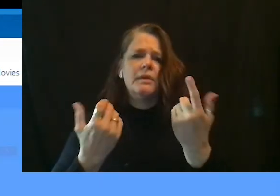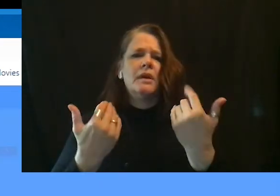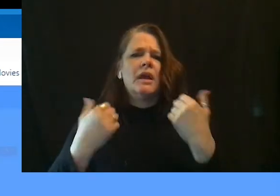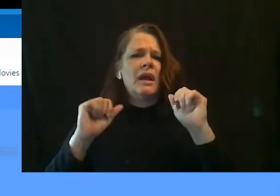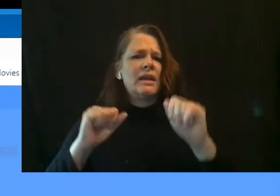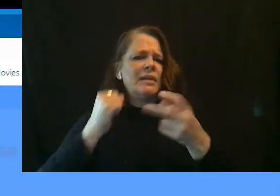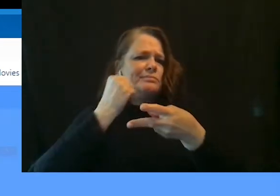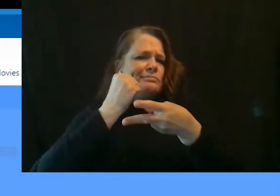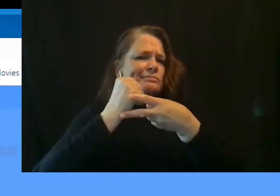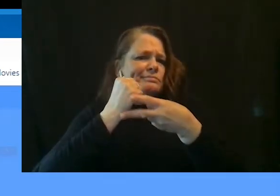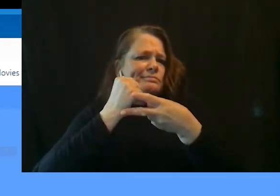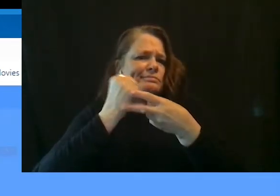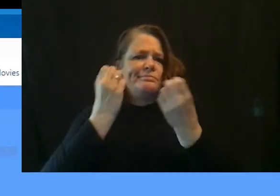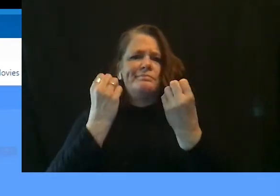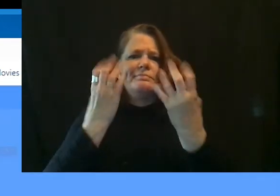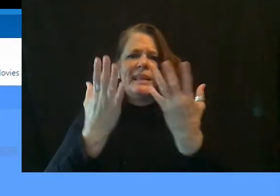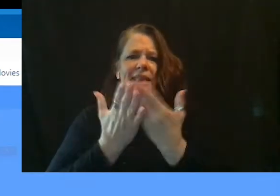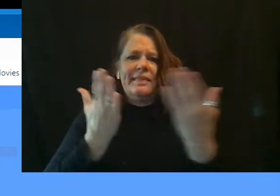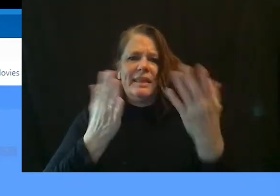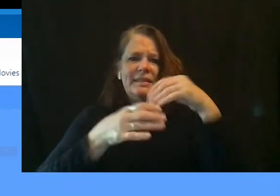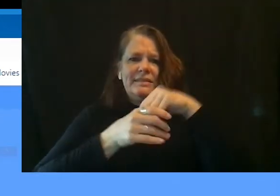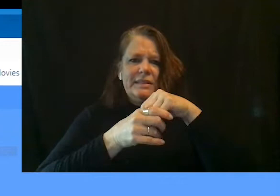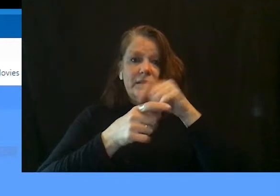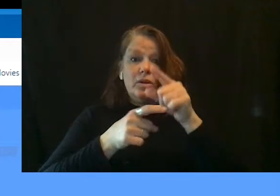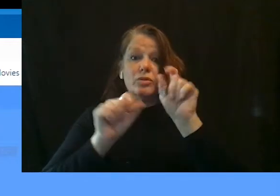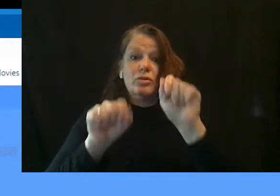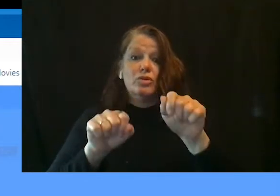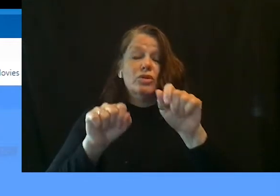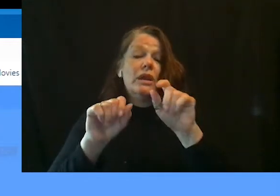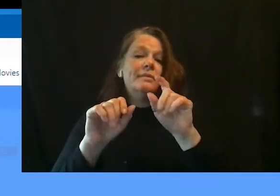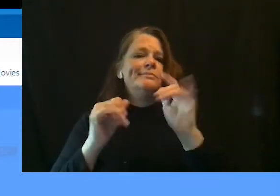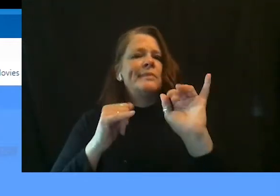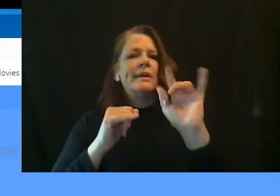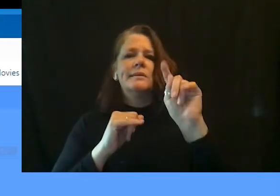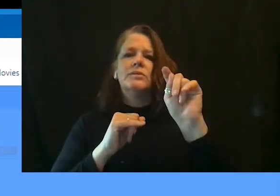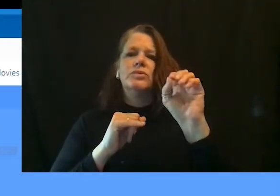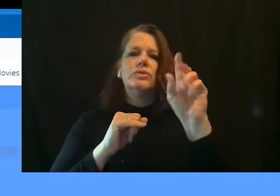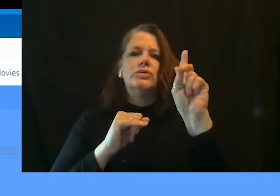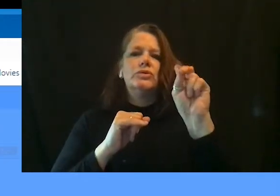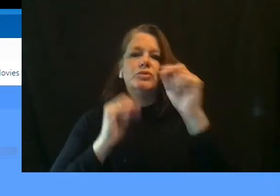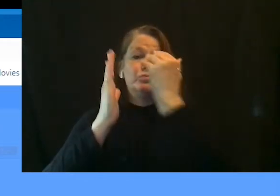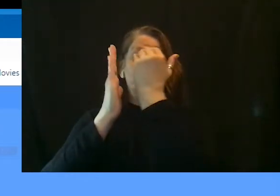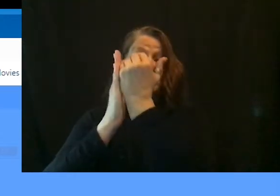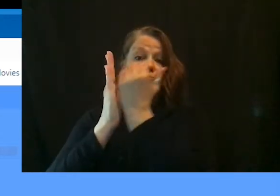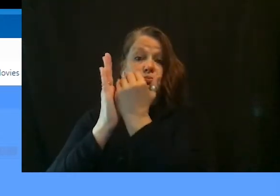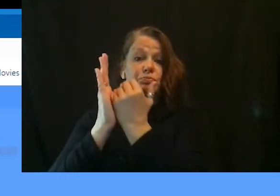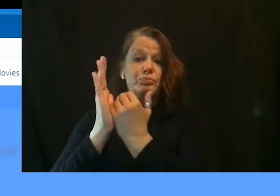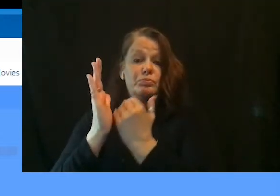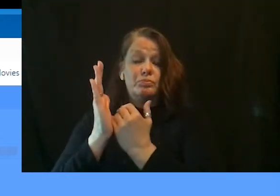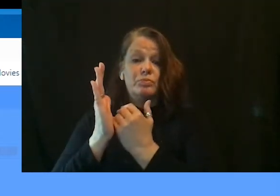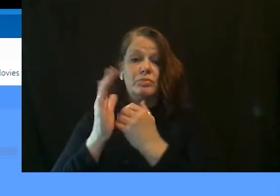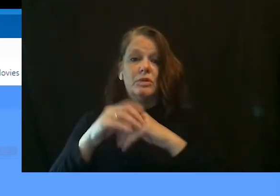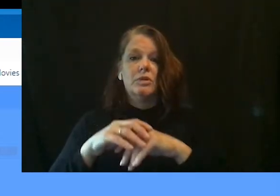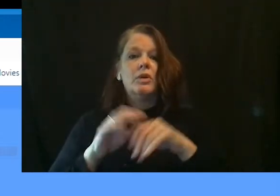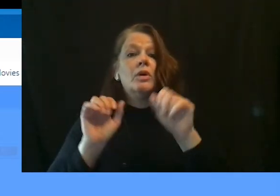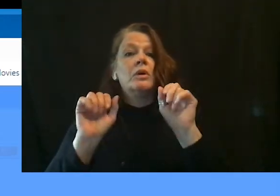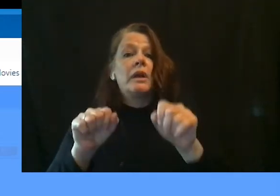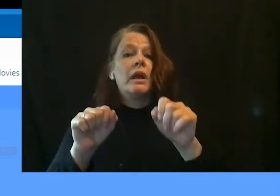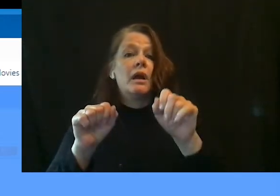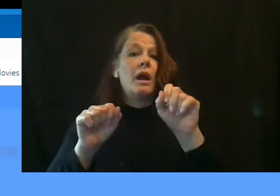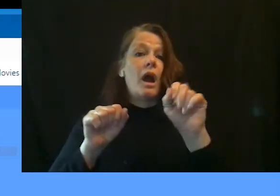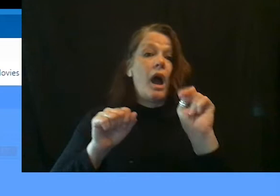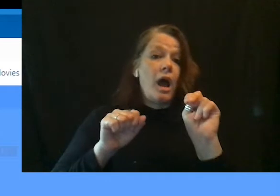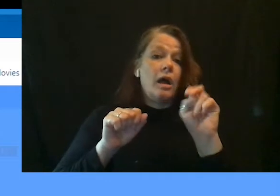of different things in it. So it's kind of like a to-do list. Like you can check things off and add and take them on or off, stuff like that. So